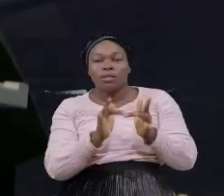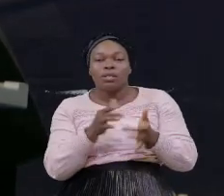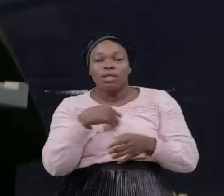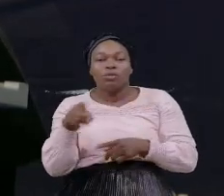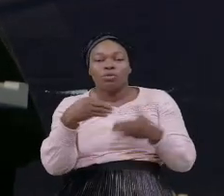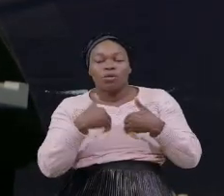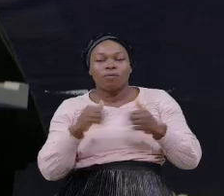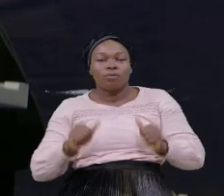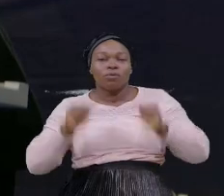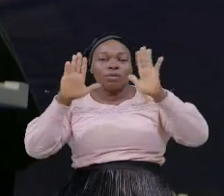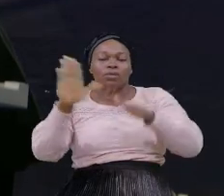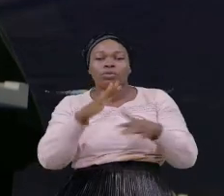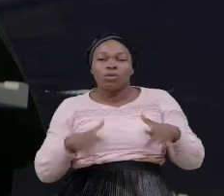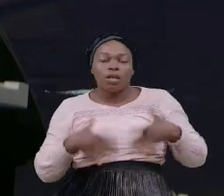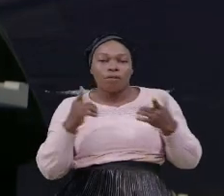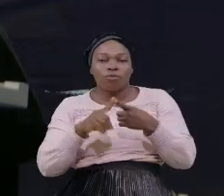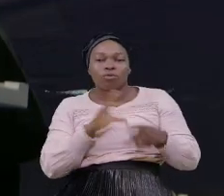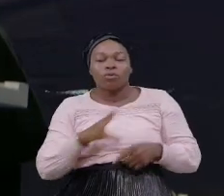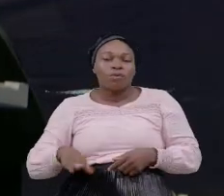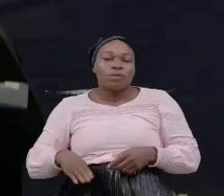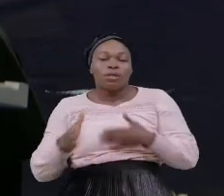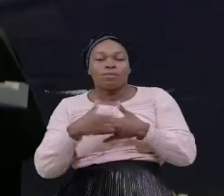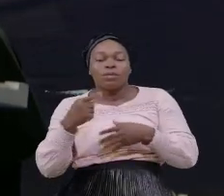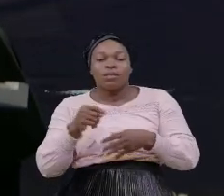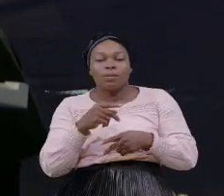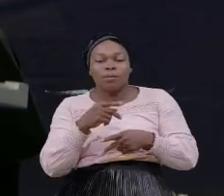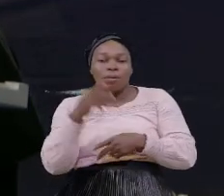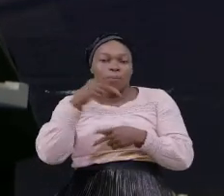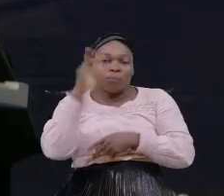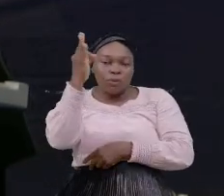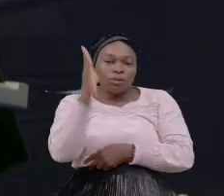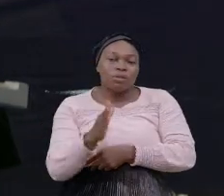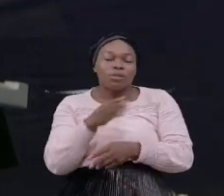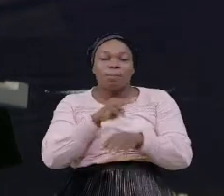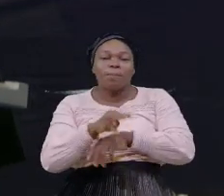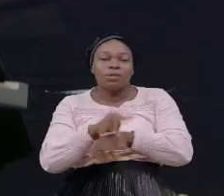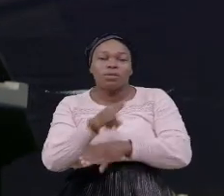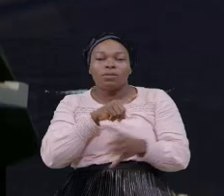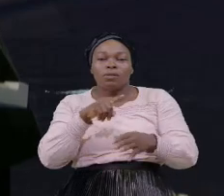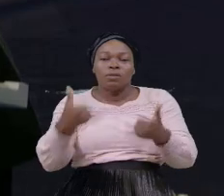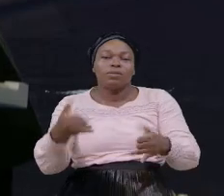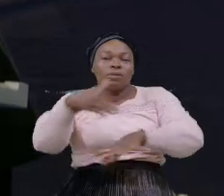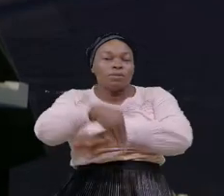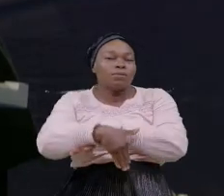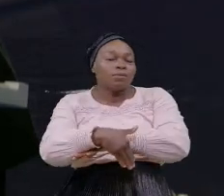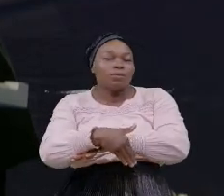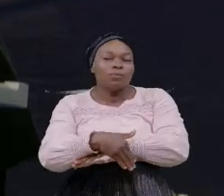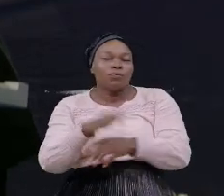the pastor's message this evening. You click on this link,